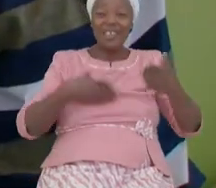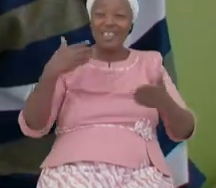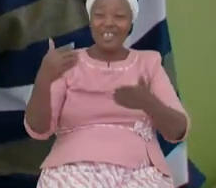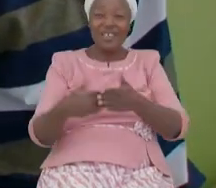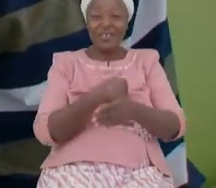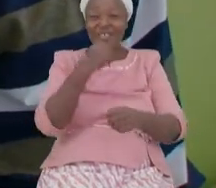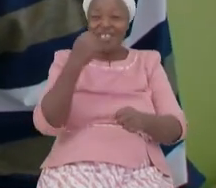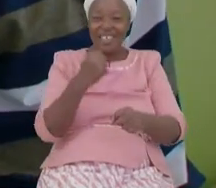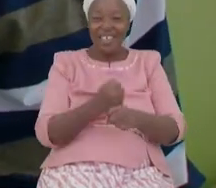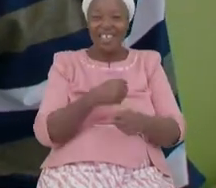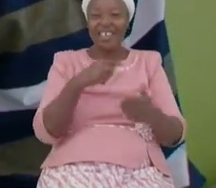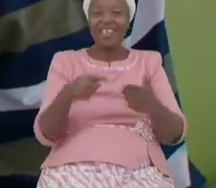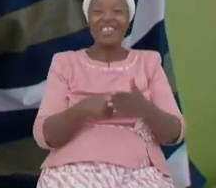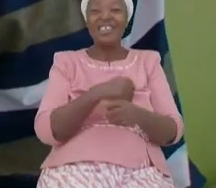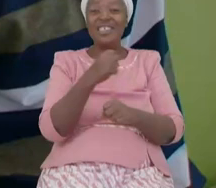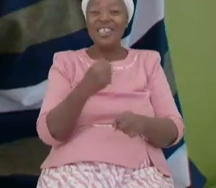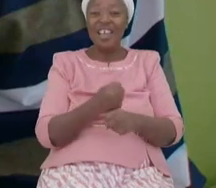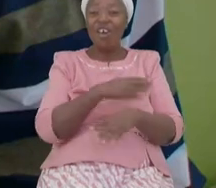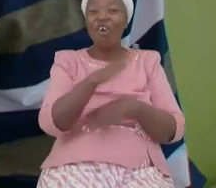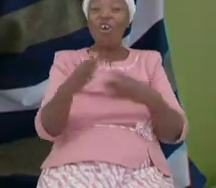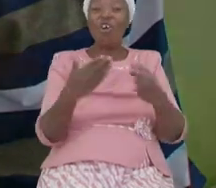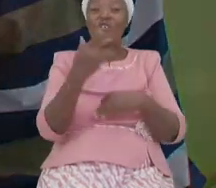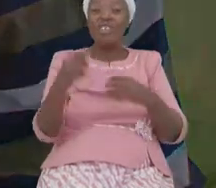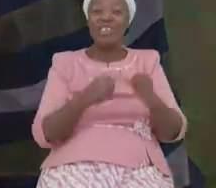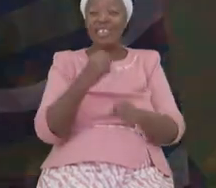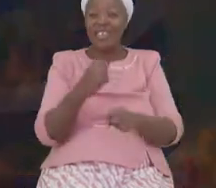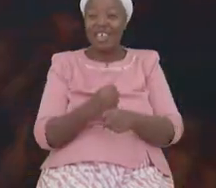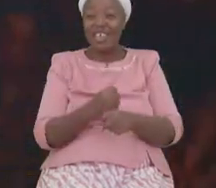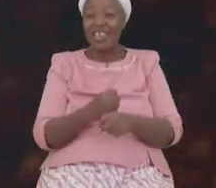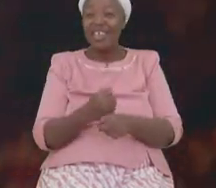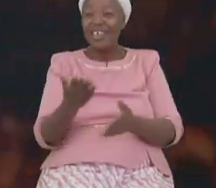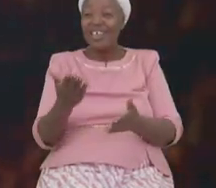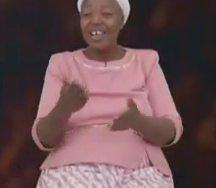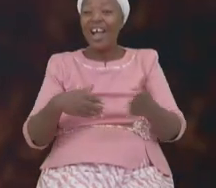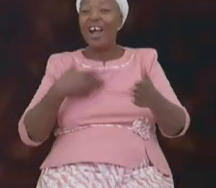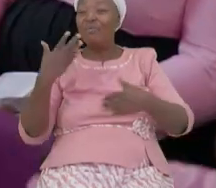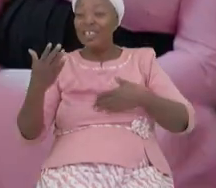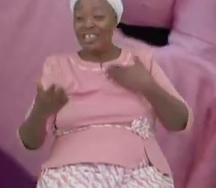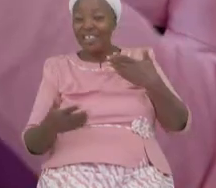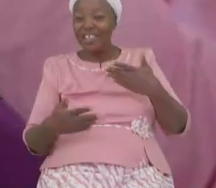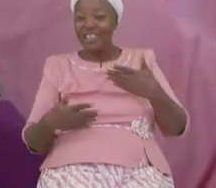this year, all through the year, happy,